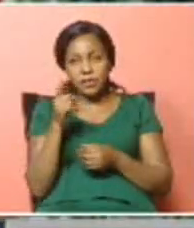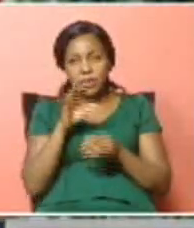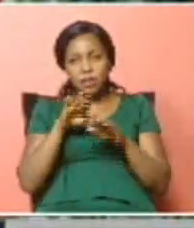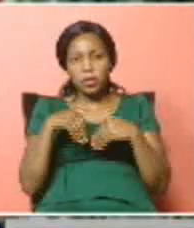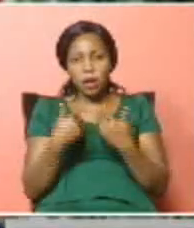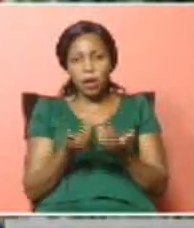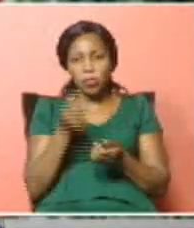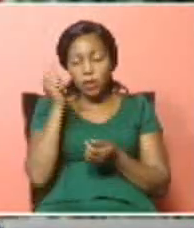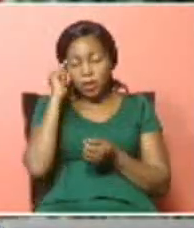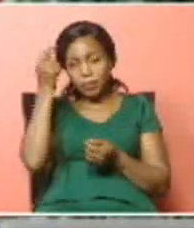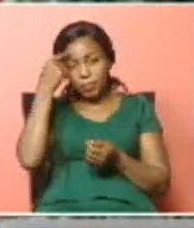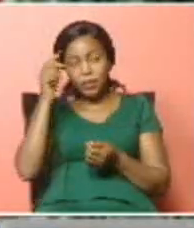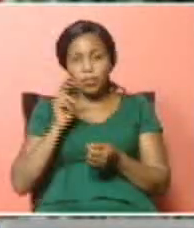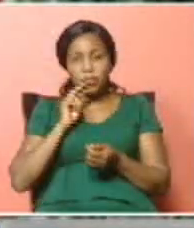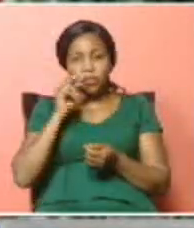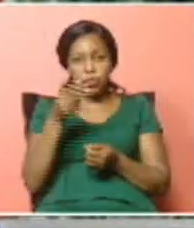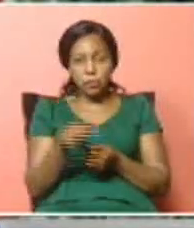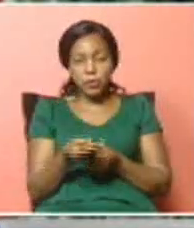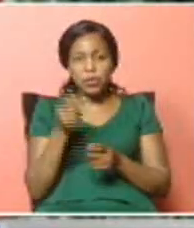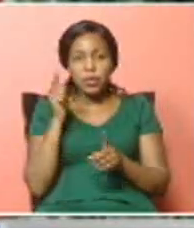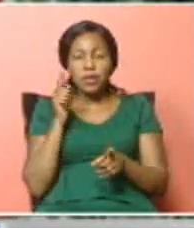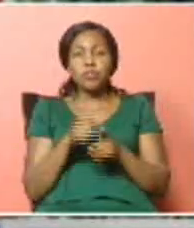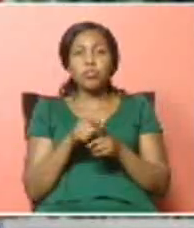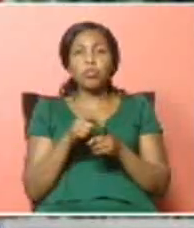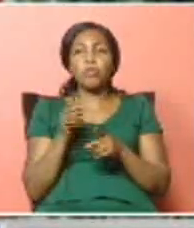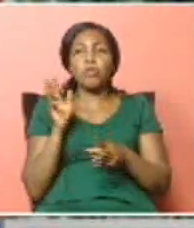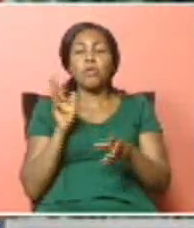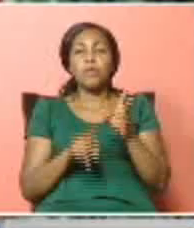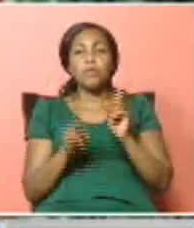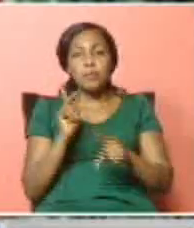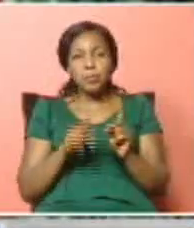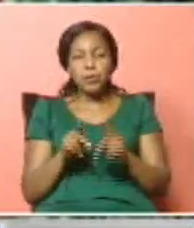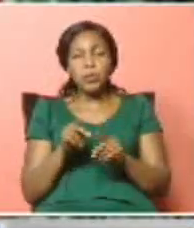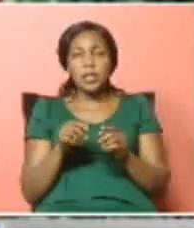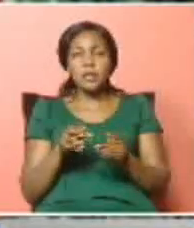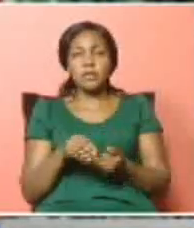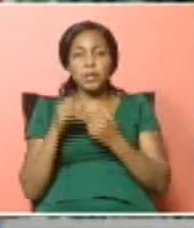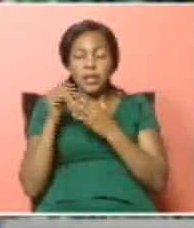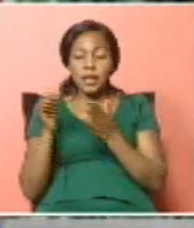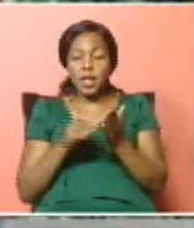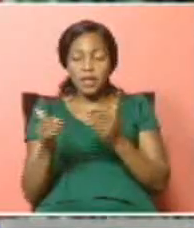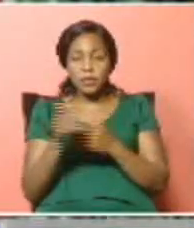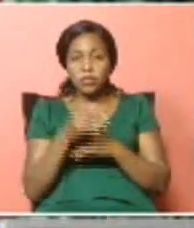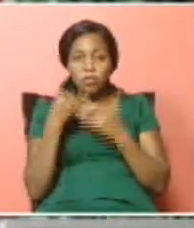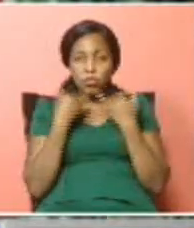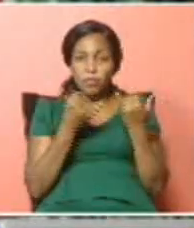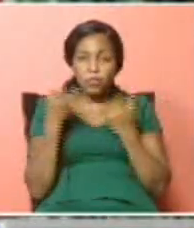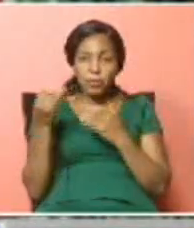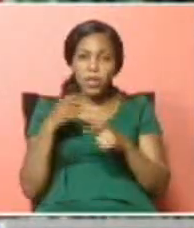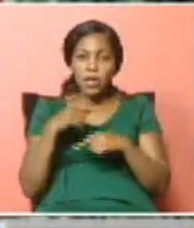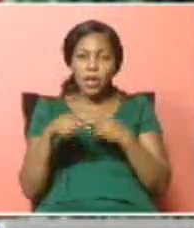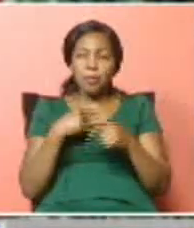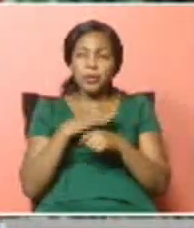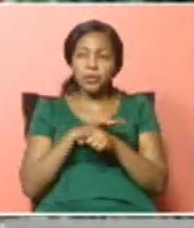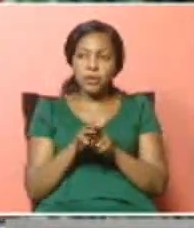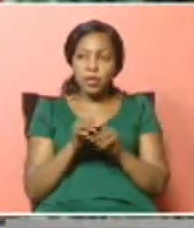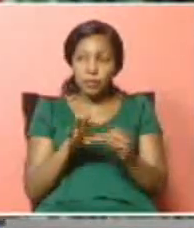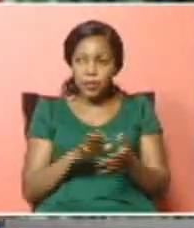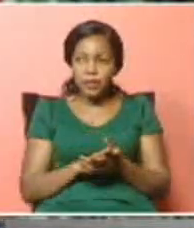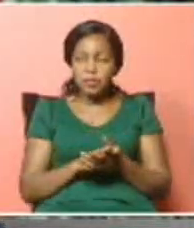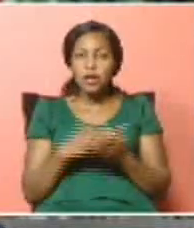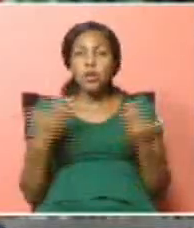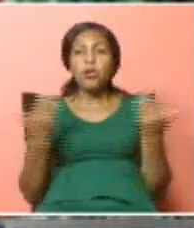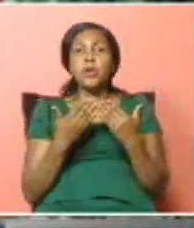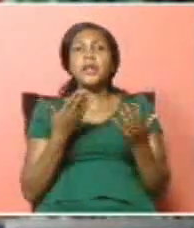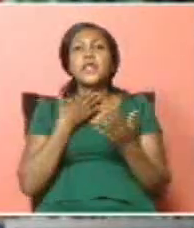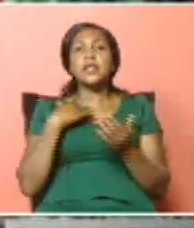government is responding to citizen needs in terms of information, if they needed to get